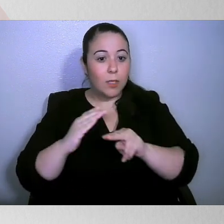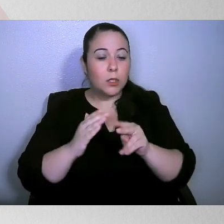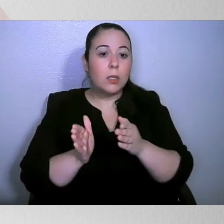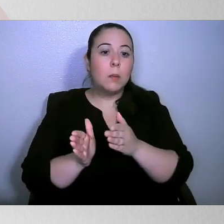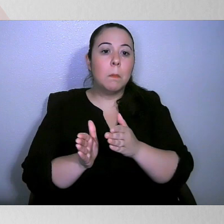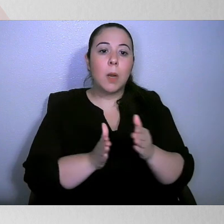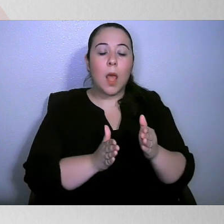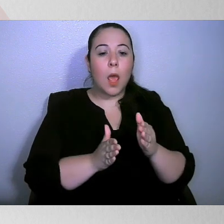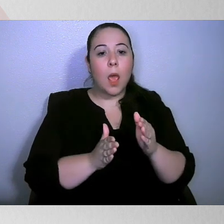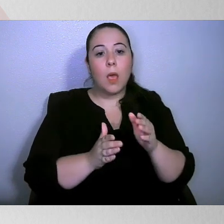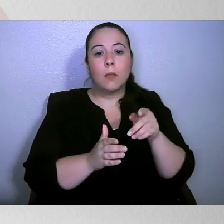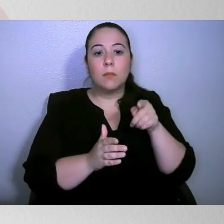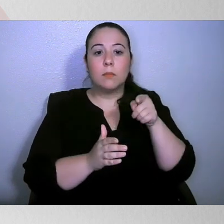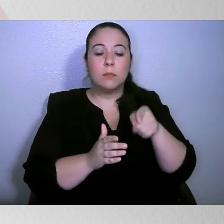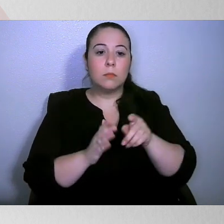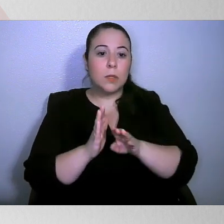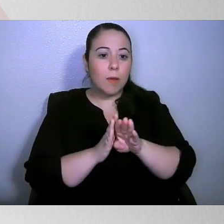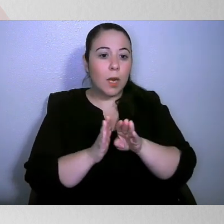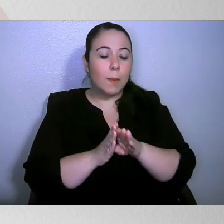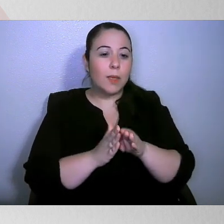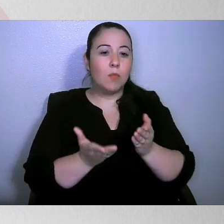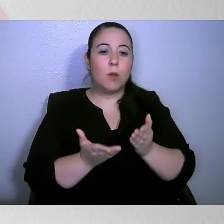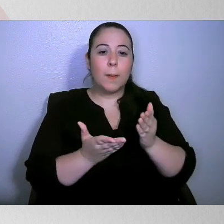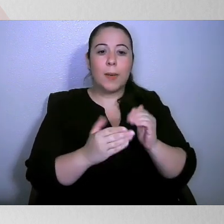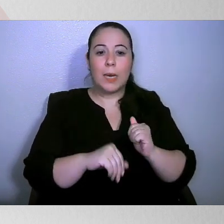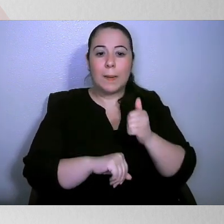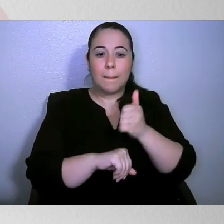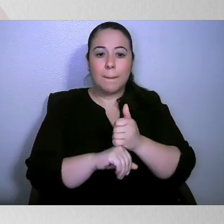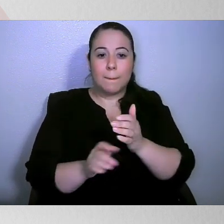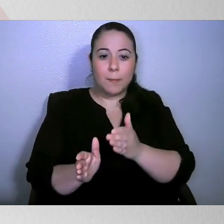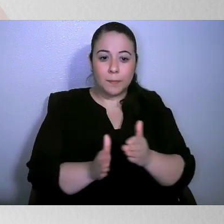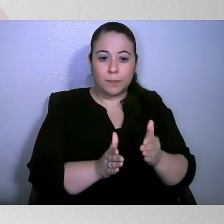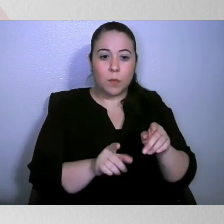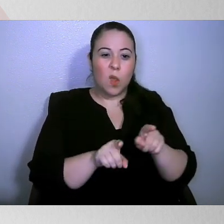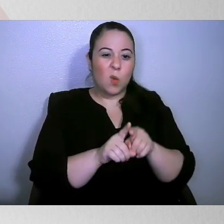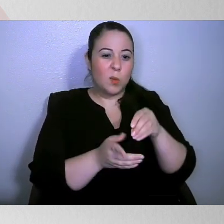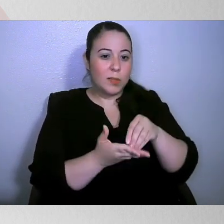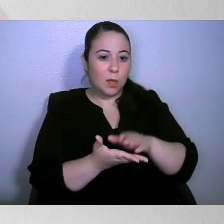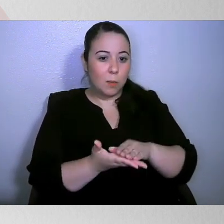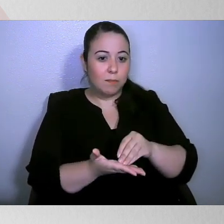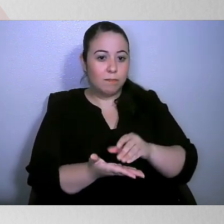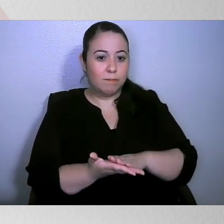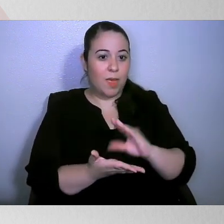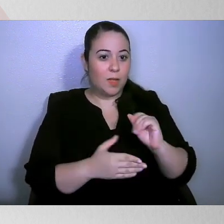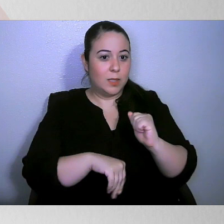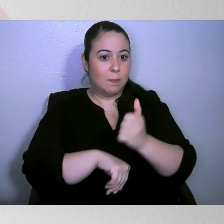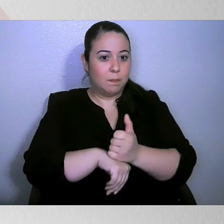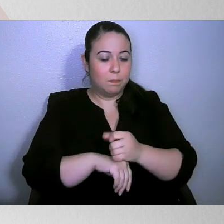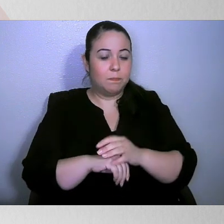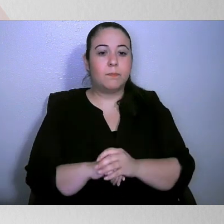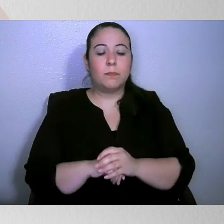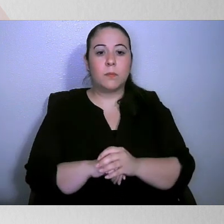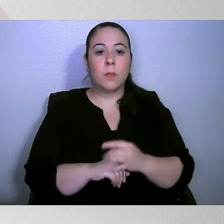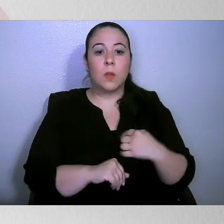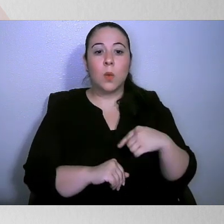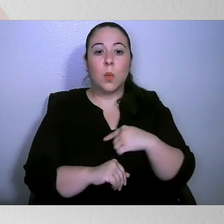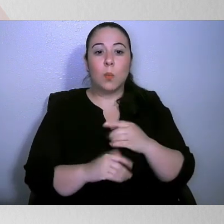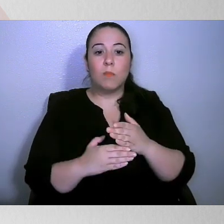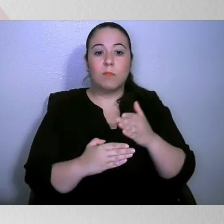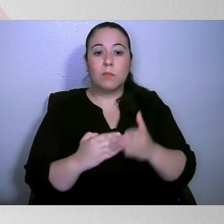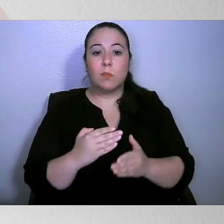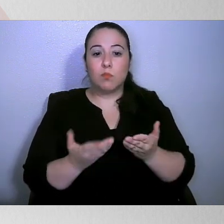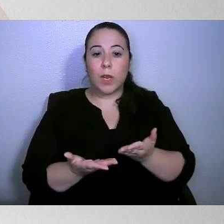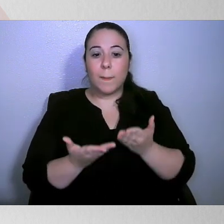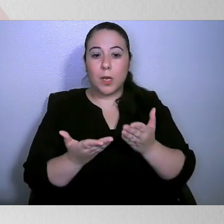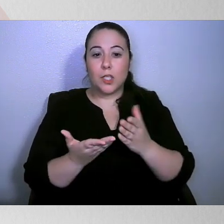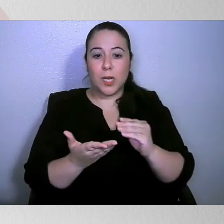development, recommendations and implementation strategies, and documentation and adoption. We are currently wrapping up the recommendations